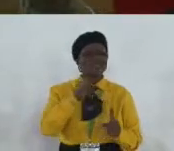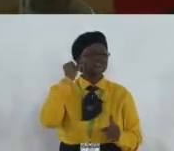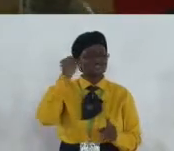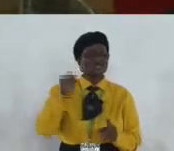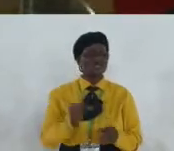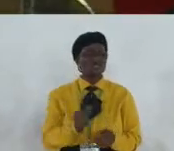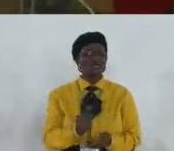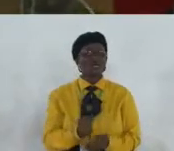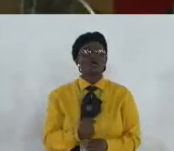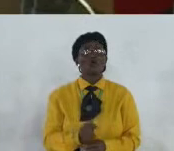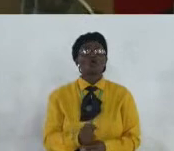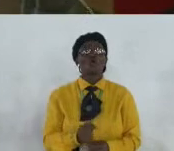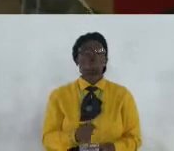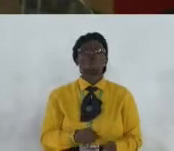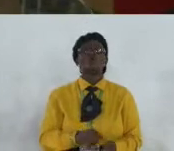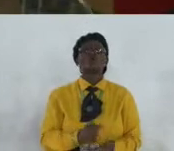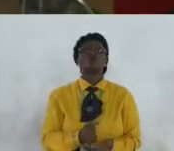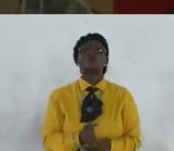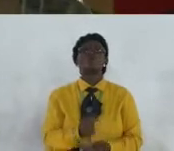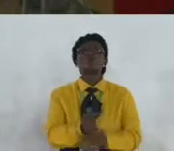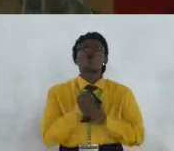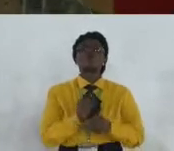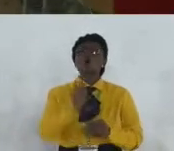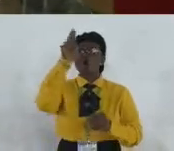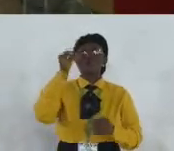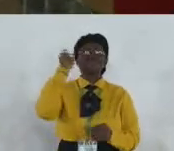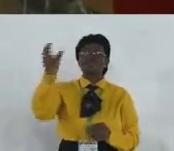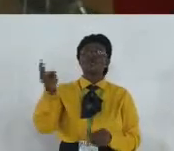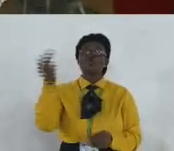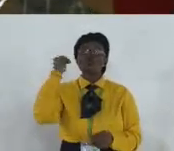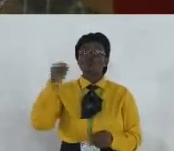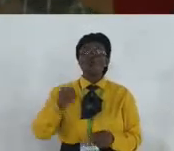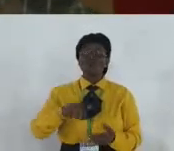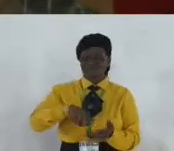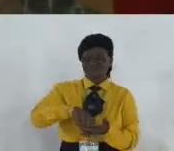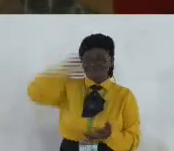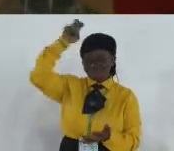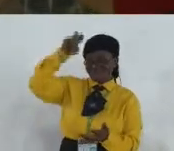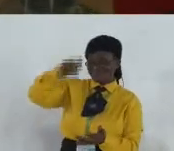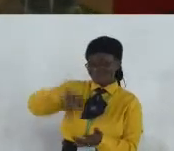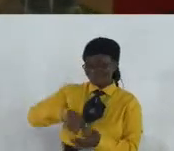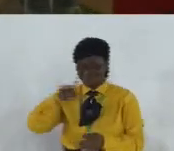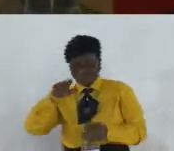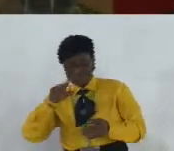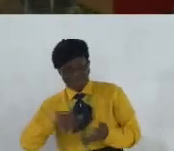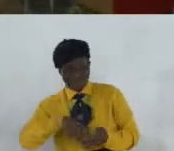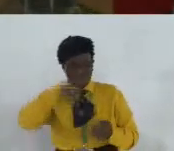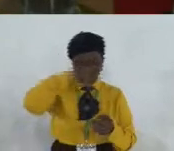was jumping, she was leaping, she was praising God.